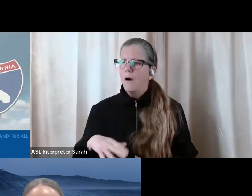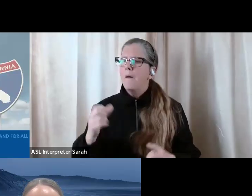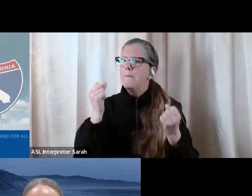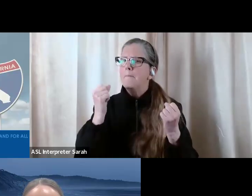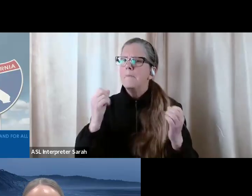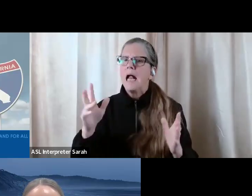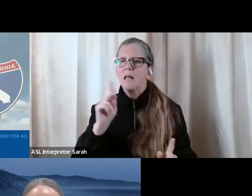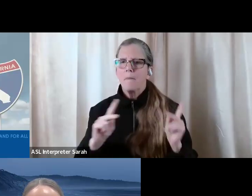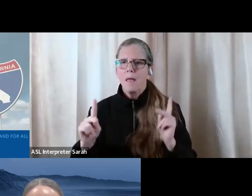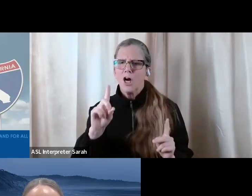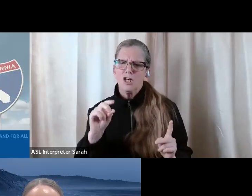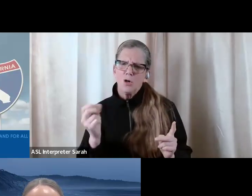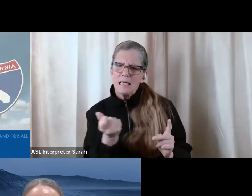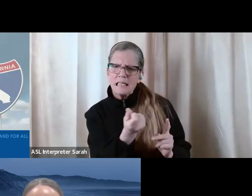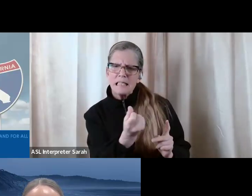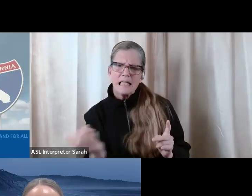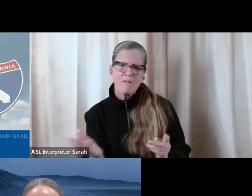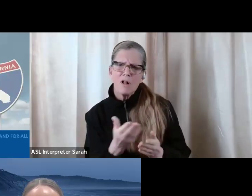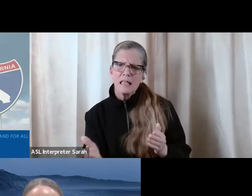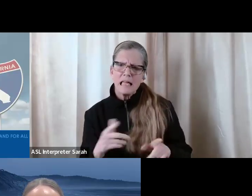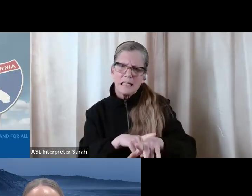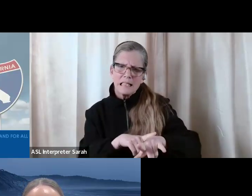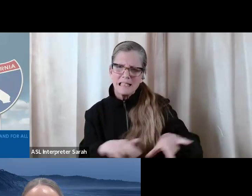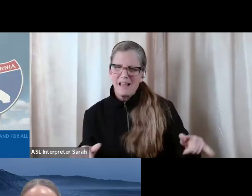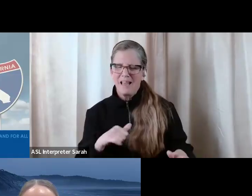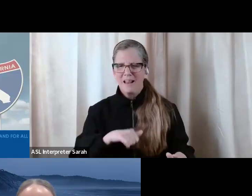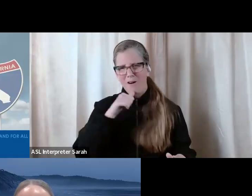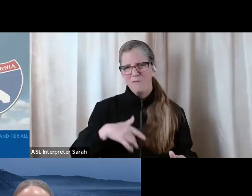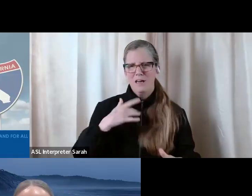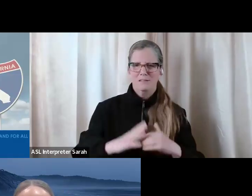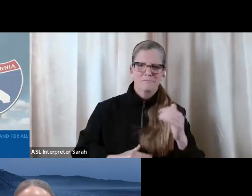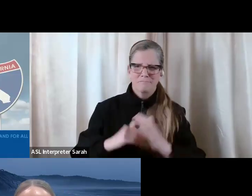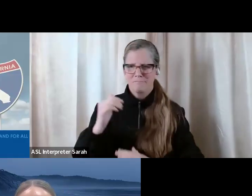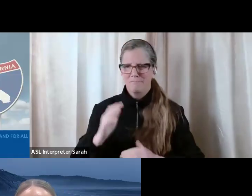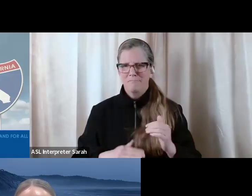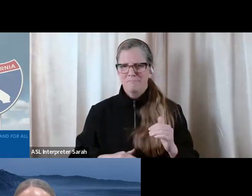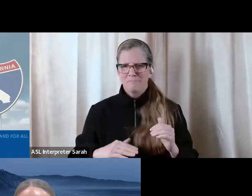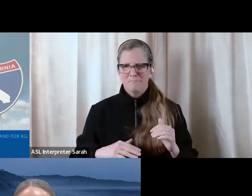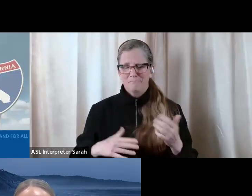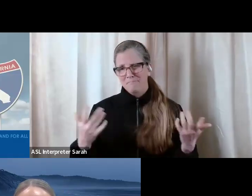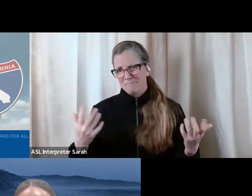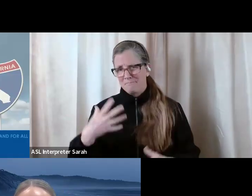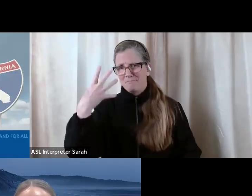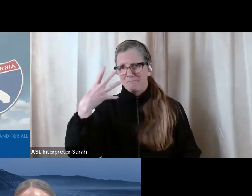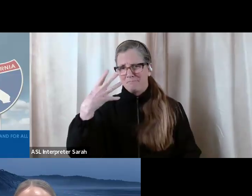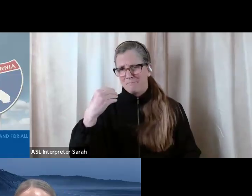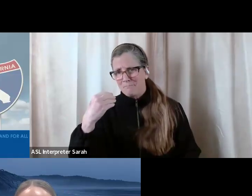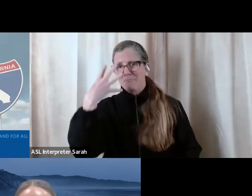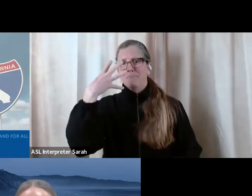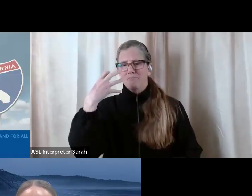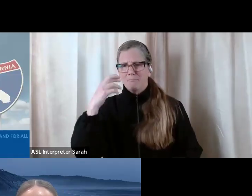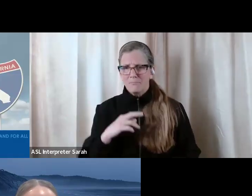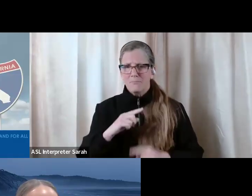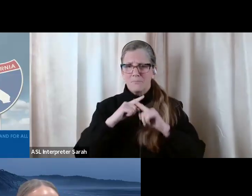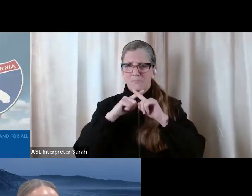be multitasking or not comfortable coming offline, but if you want to, feel free to raise your hand and, you